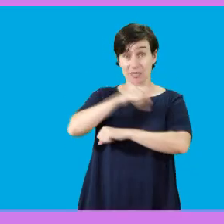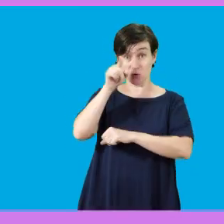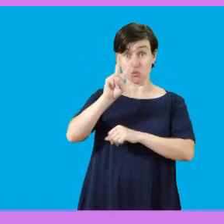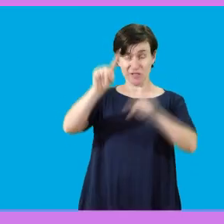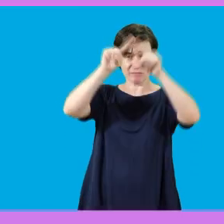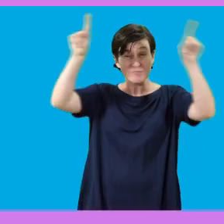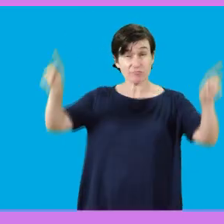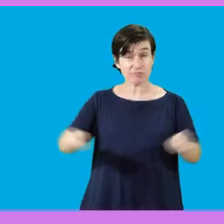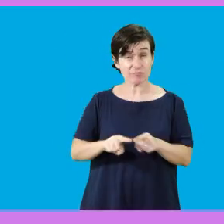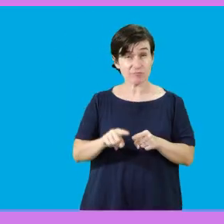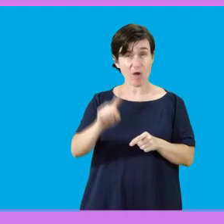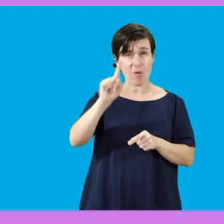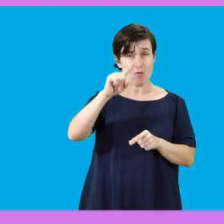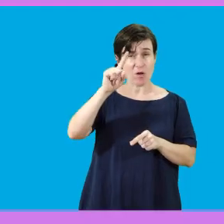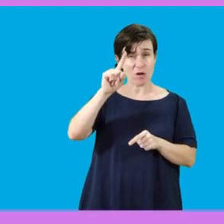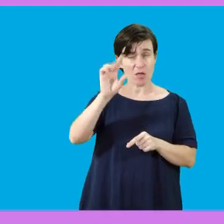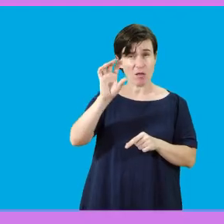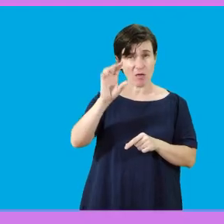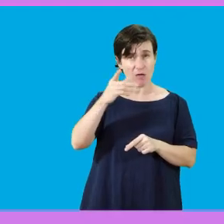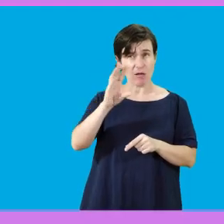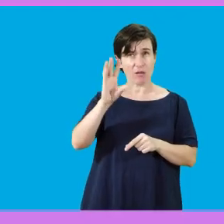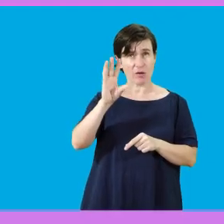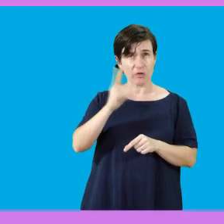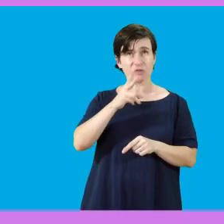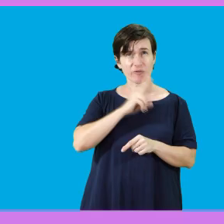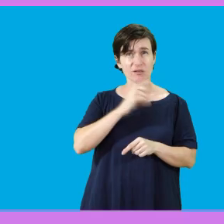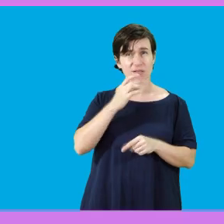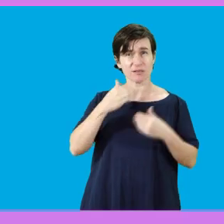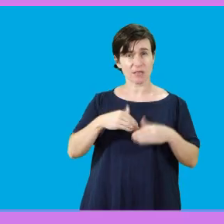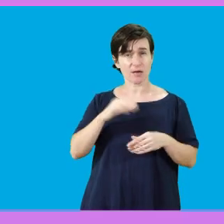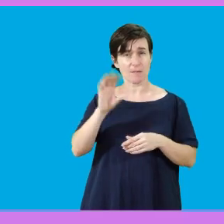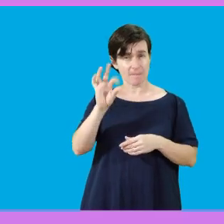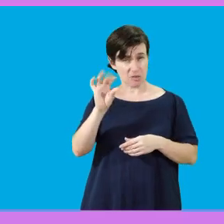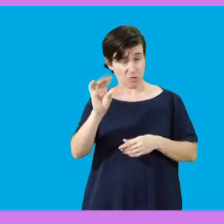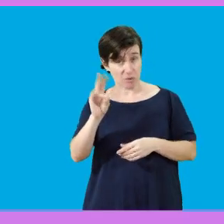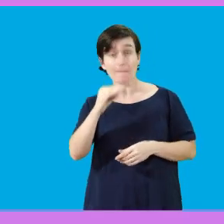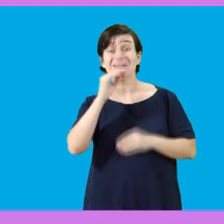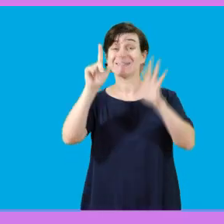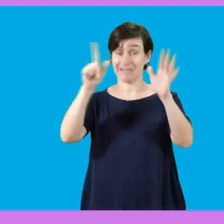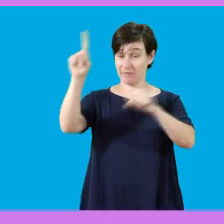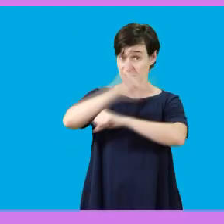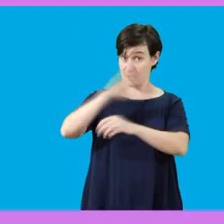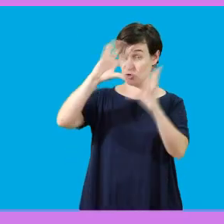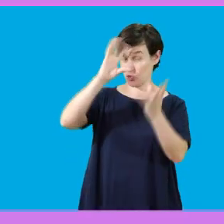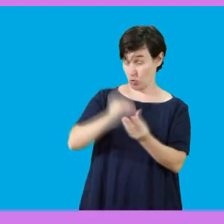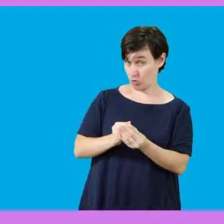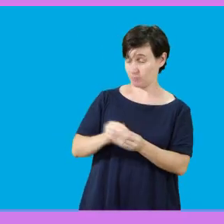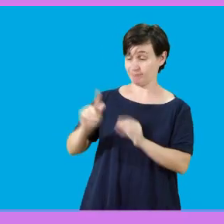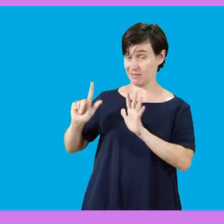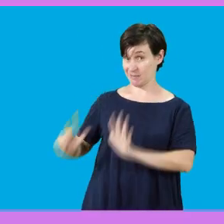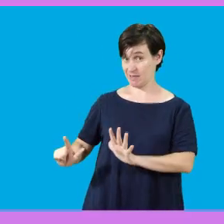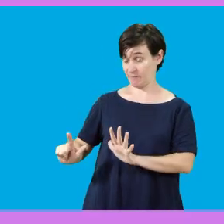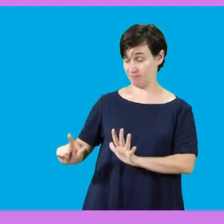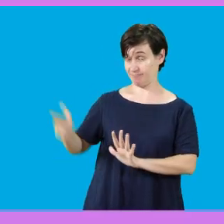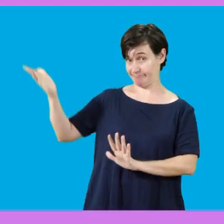many days do we have in total? We've got 1, 2, 3, 4, 5, 6, 7. We've got 7 days in total. And then how